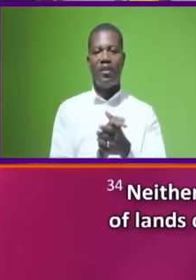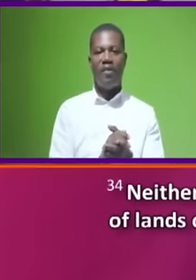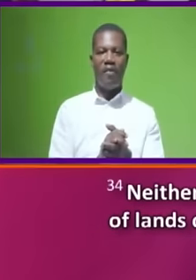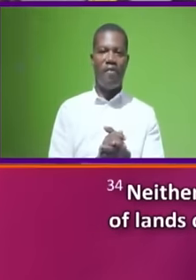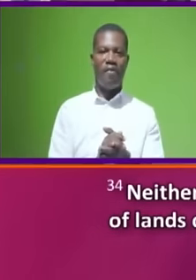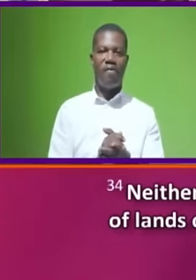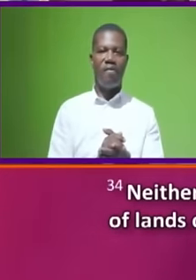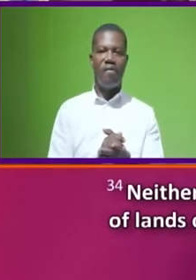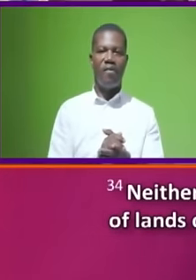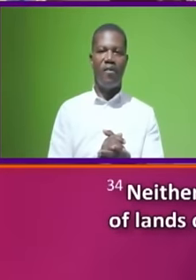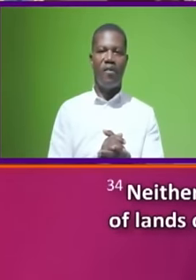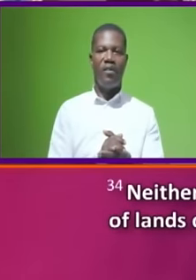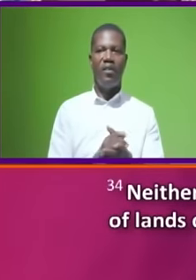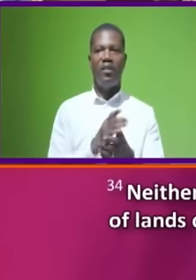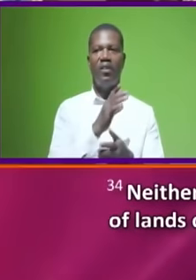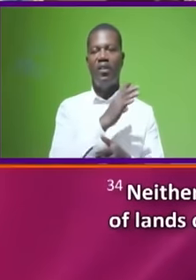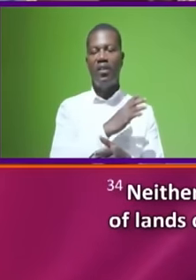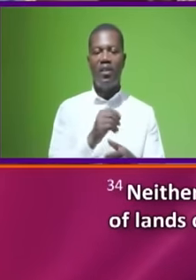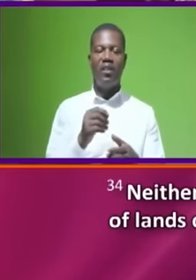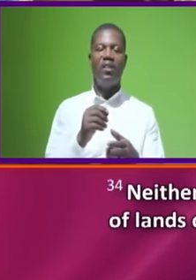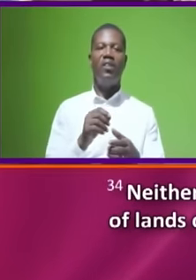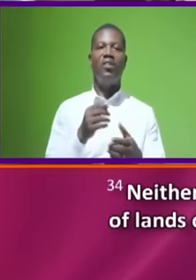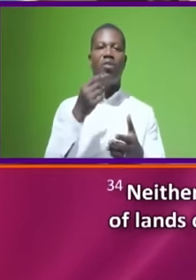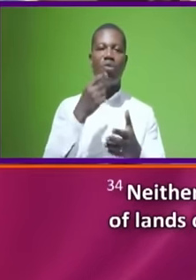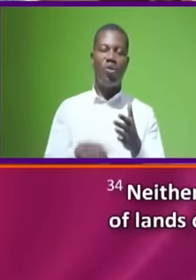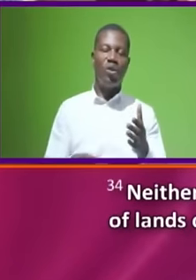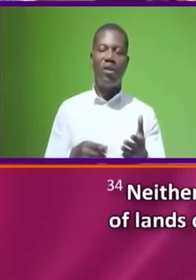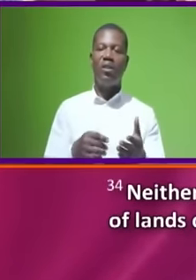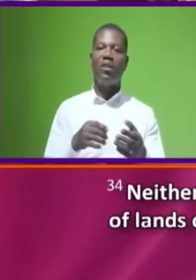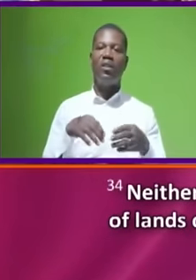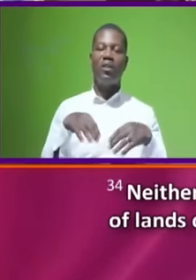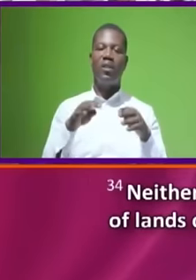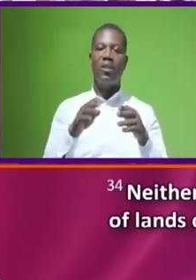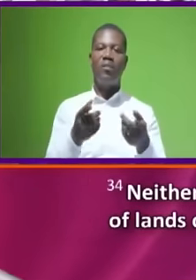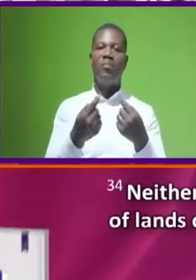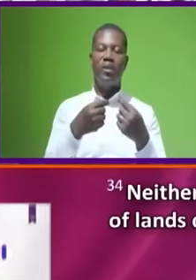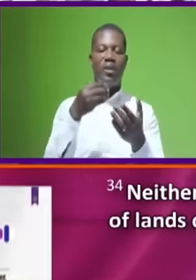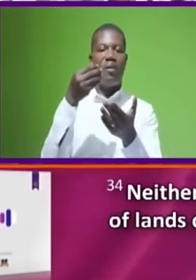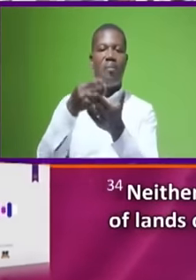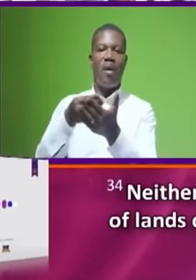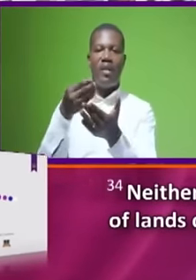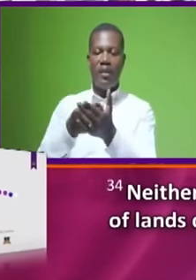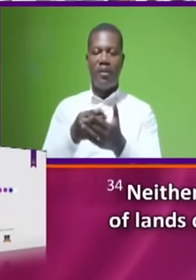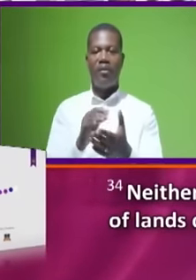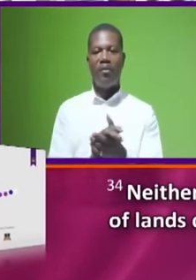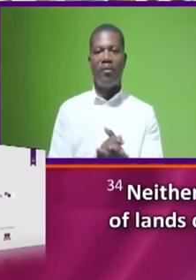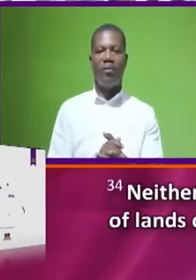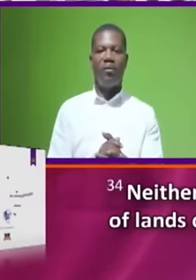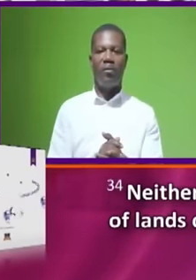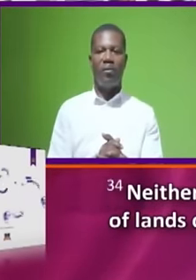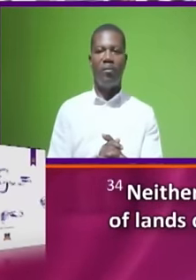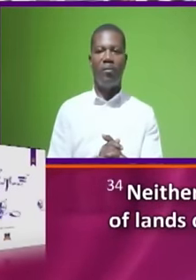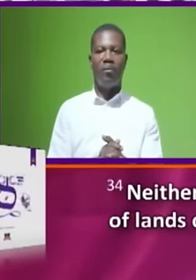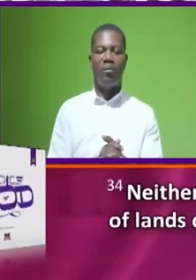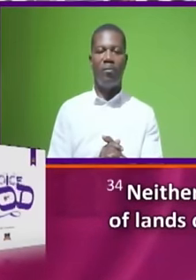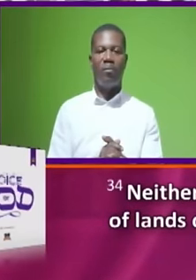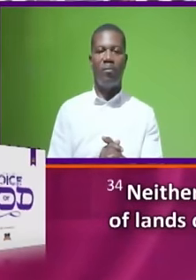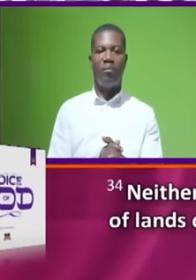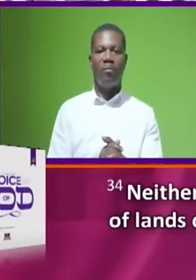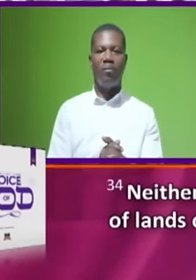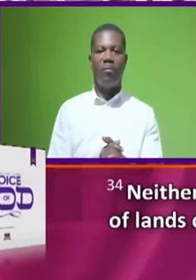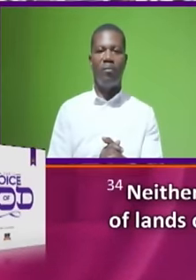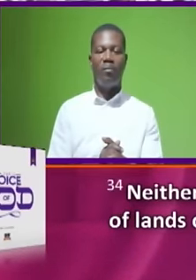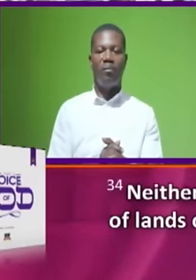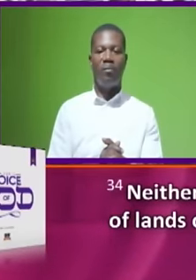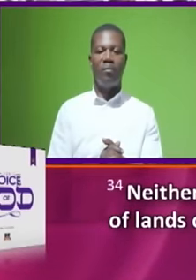Now, Now, or the Otoye no etira de e bai. Now, the Otoye no etira de won the